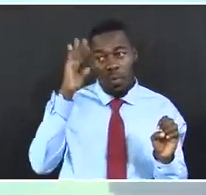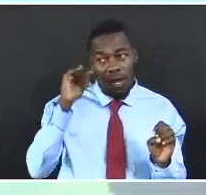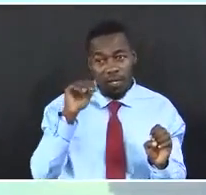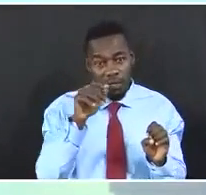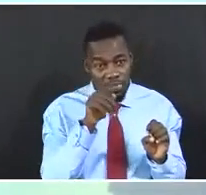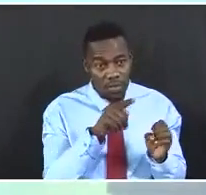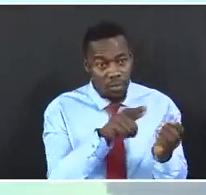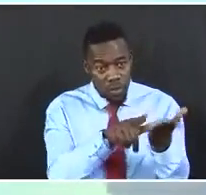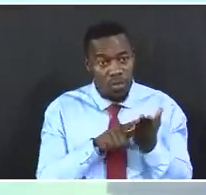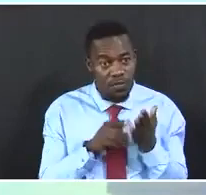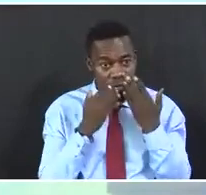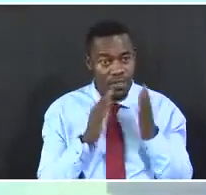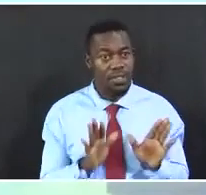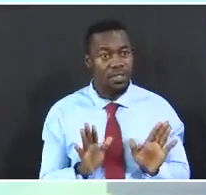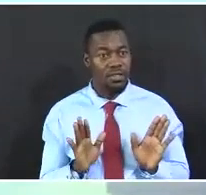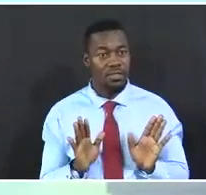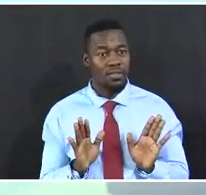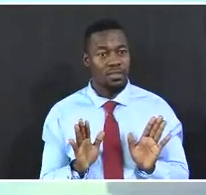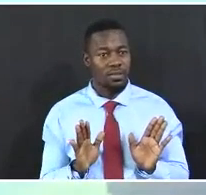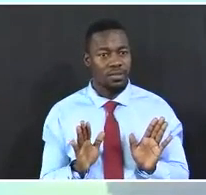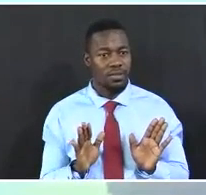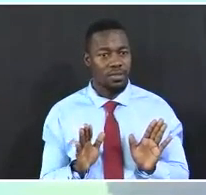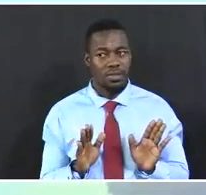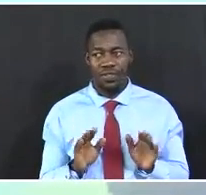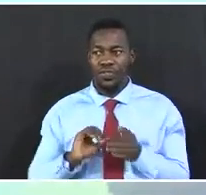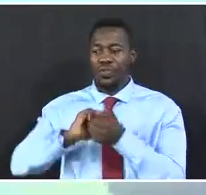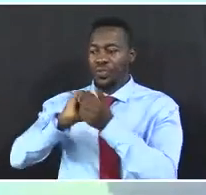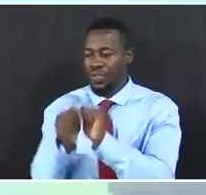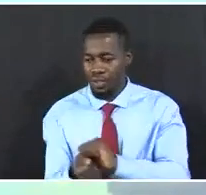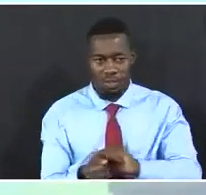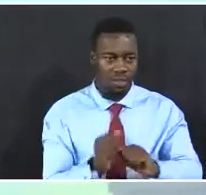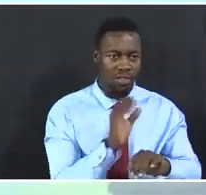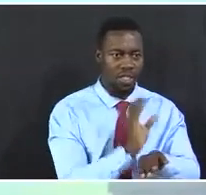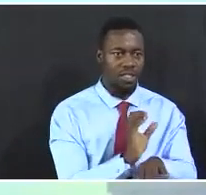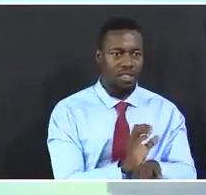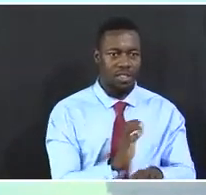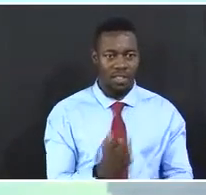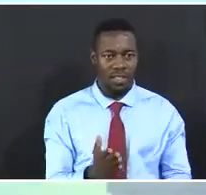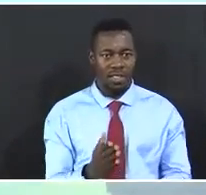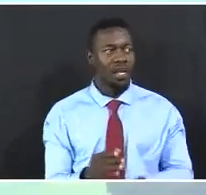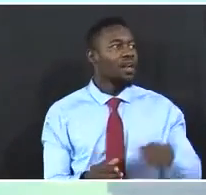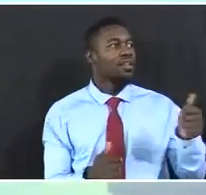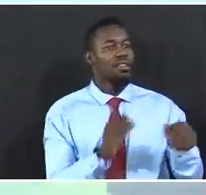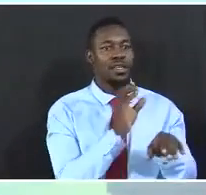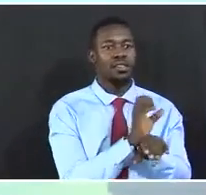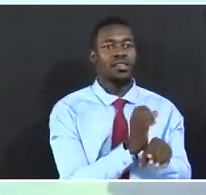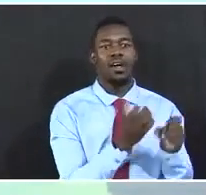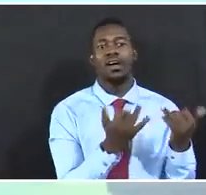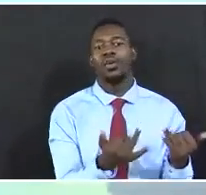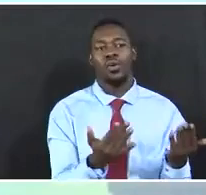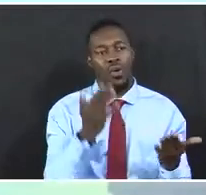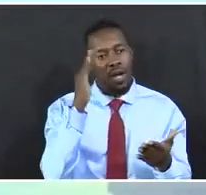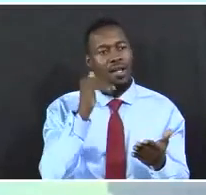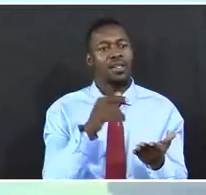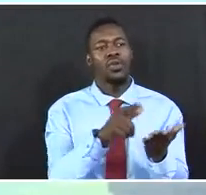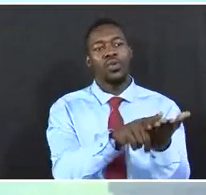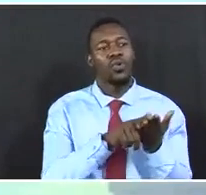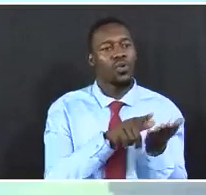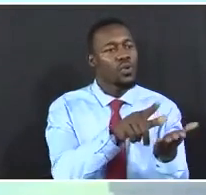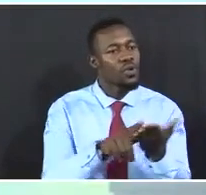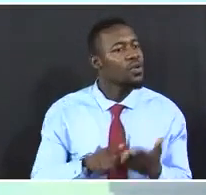They, in their covenant with God, their contracts with men, they have not sworn deceitfully, nor broken their